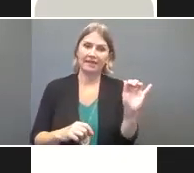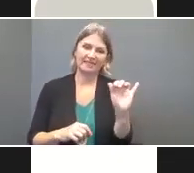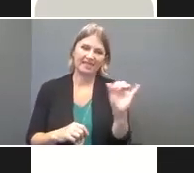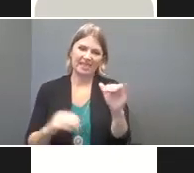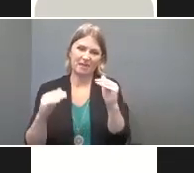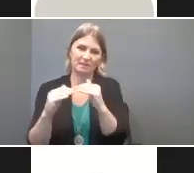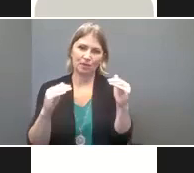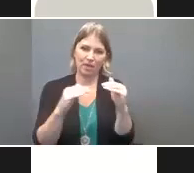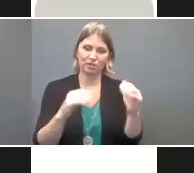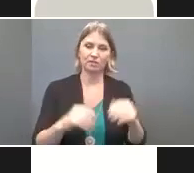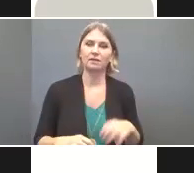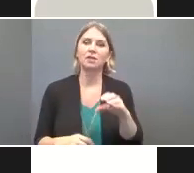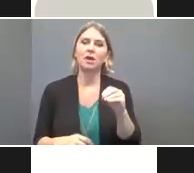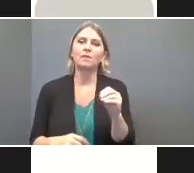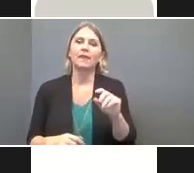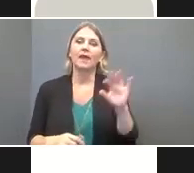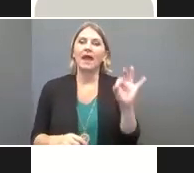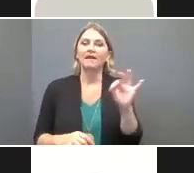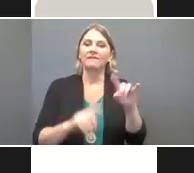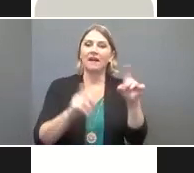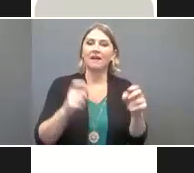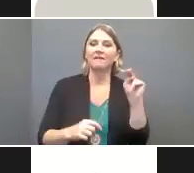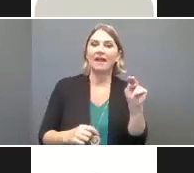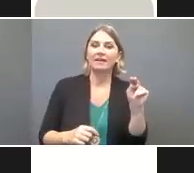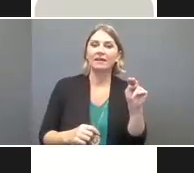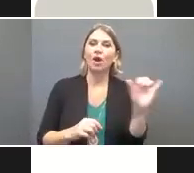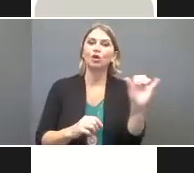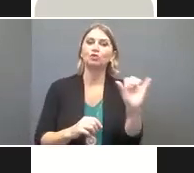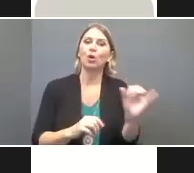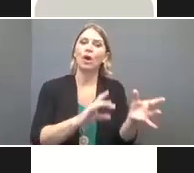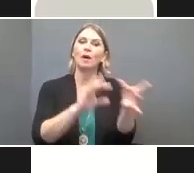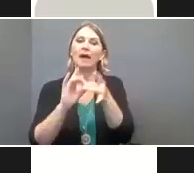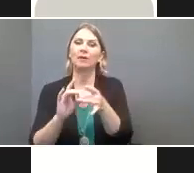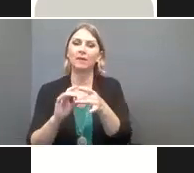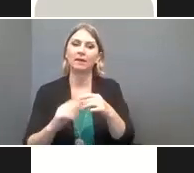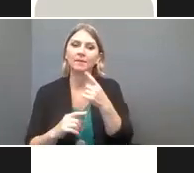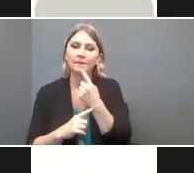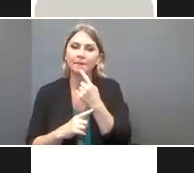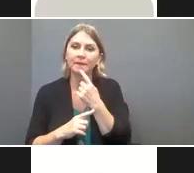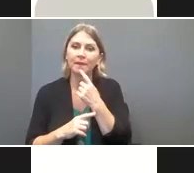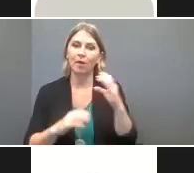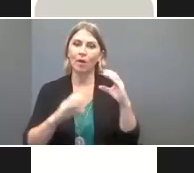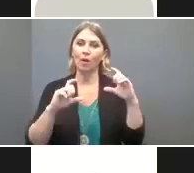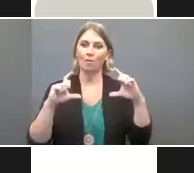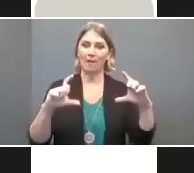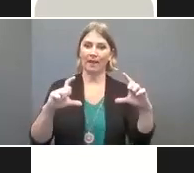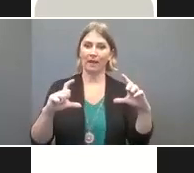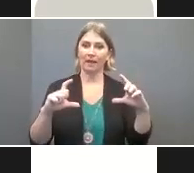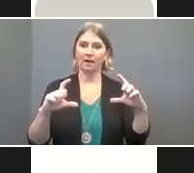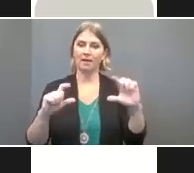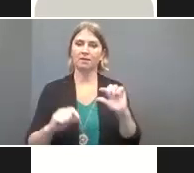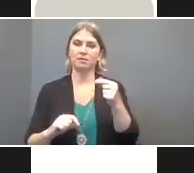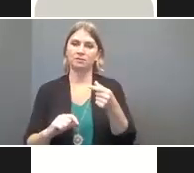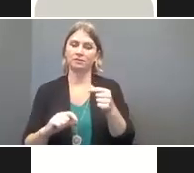that provides the upper bound, and f of n is also bounded by big omega of g of n.